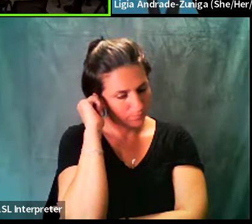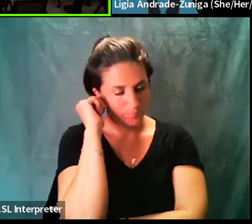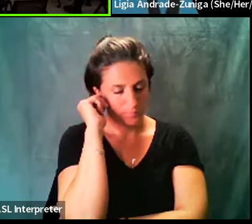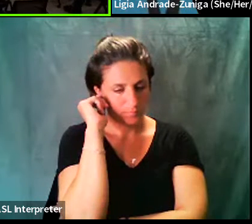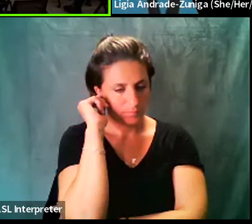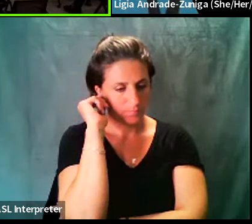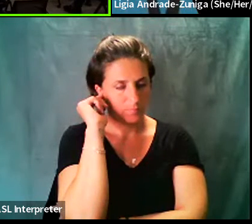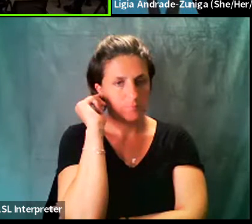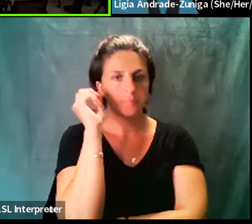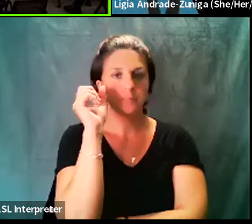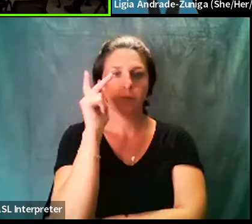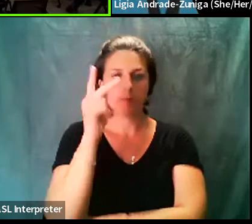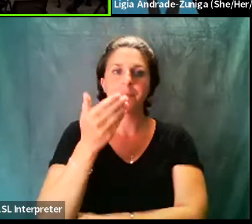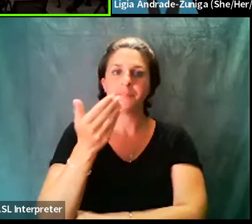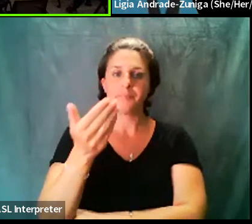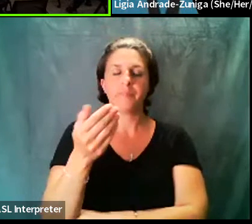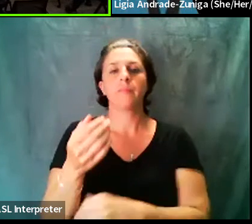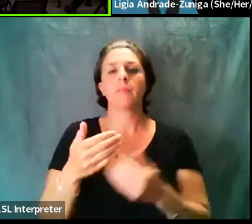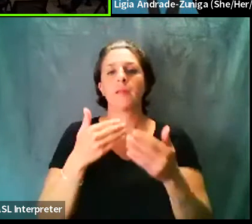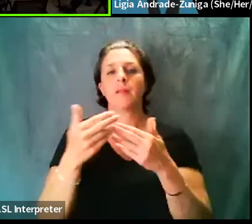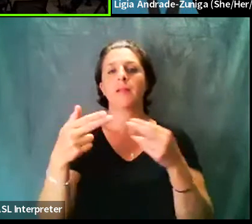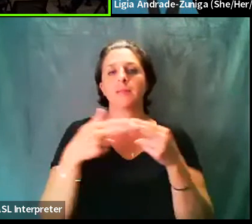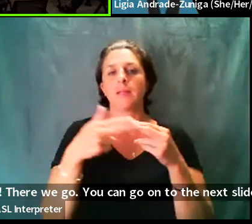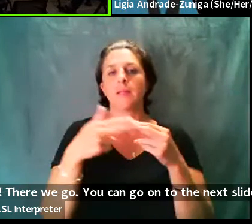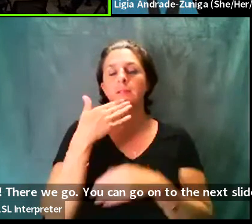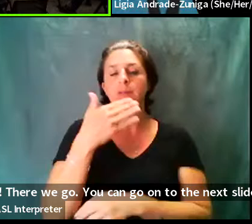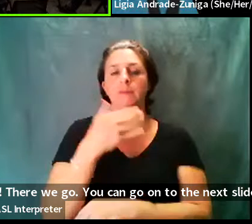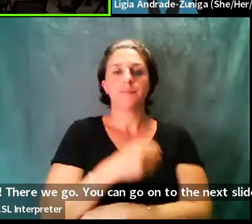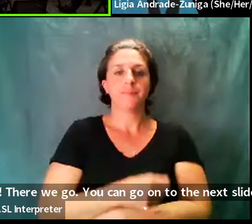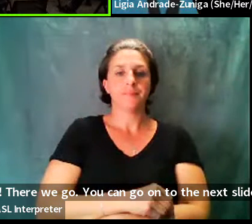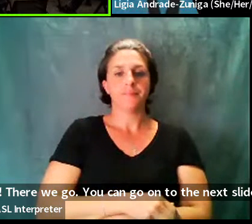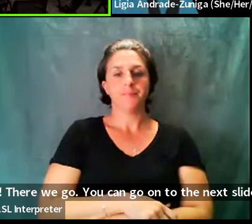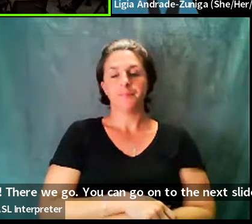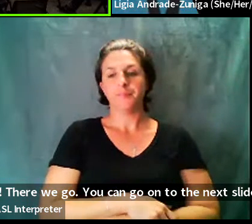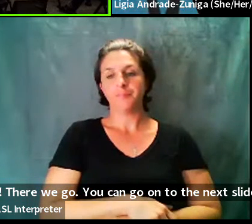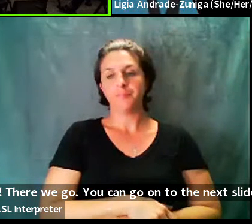All right, there we go. You can go on to the next slide. Thank you.